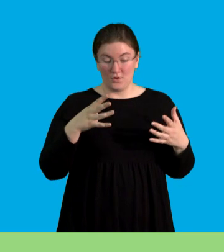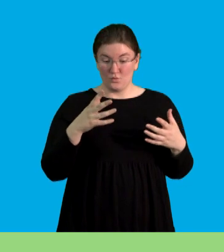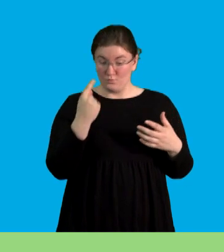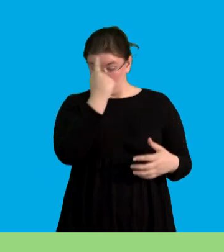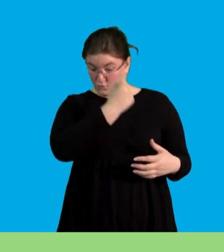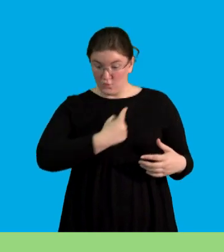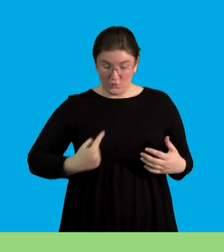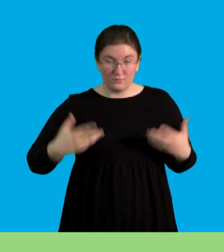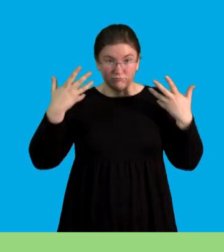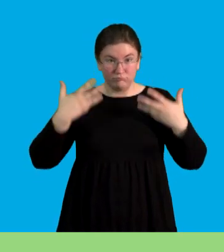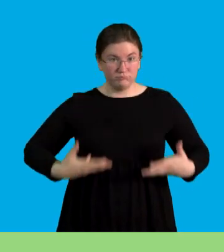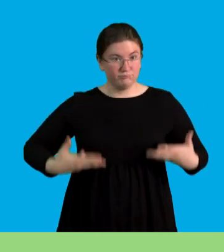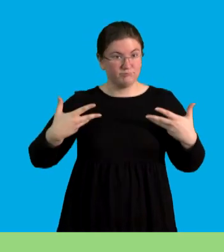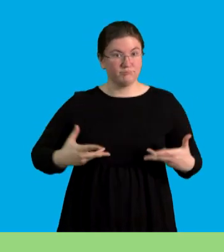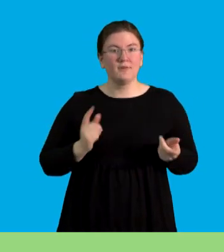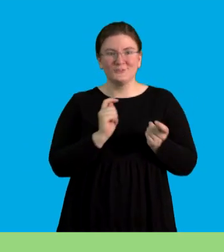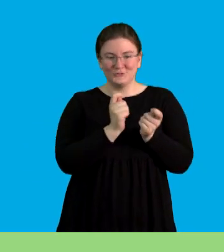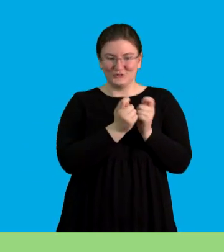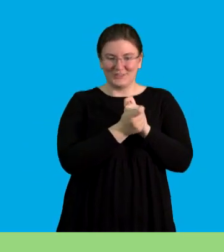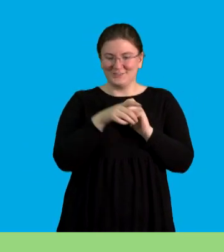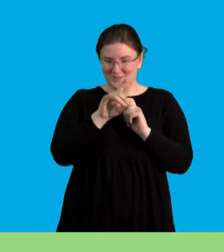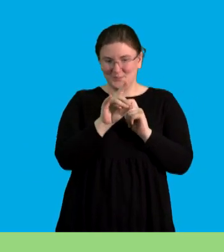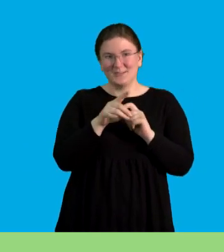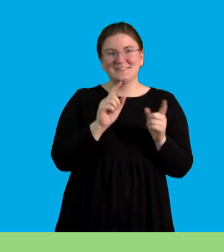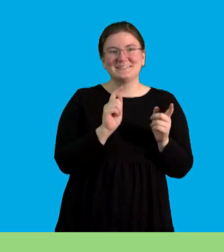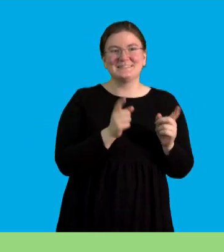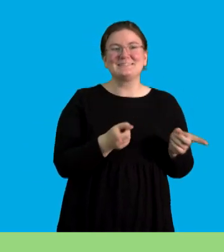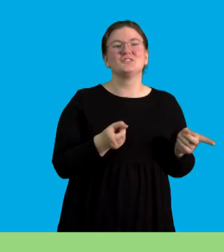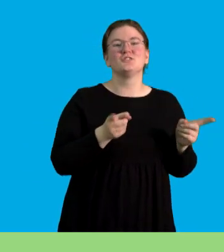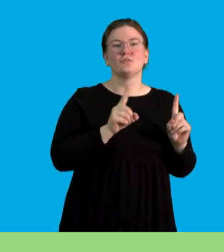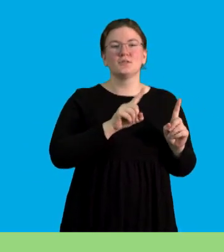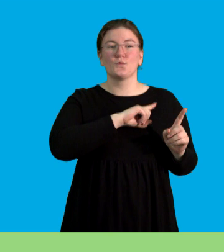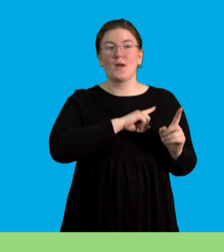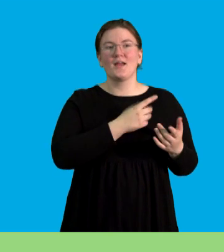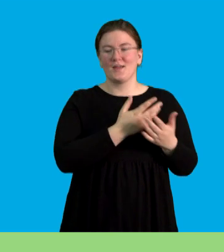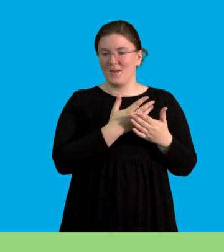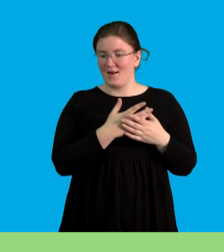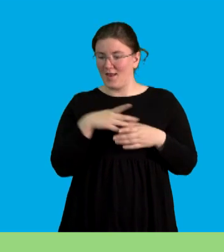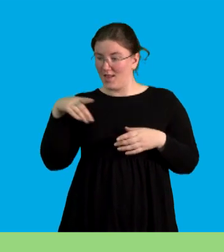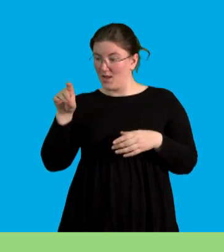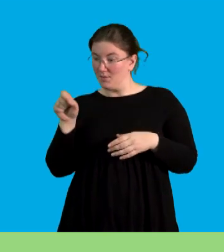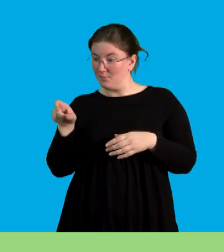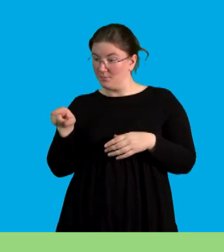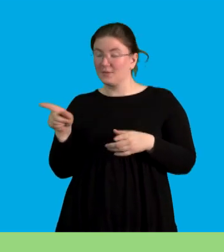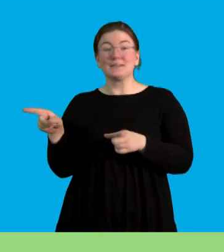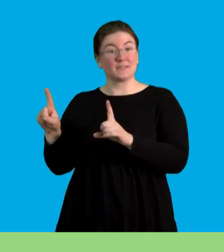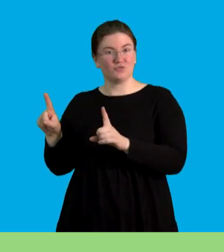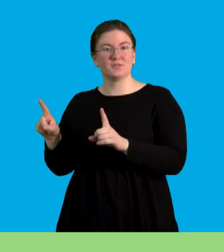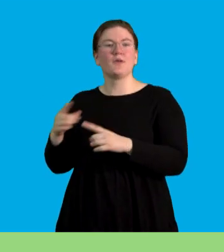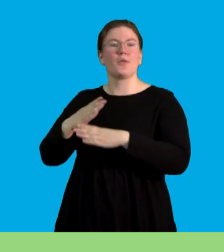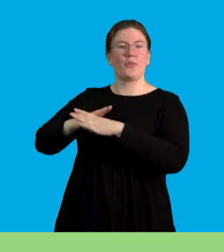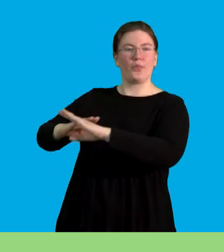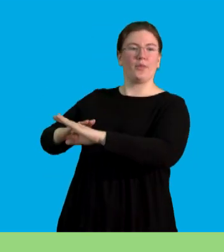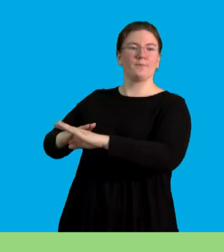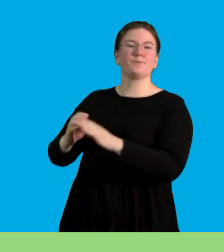their appearance to that of a dangerous animal, which scares off the predators. An